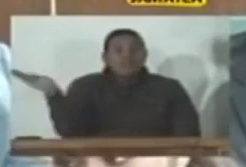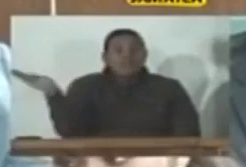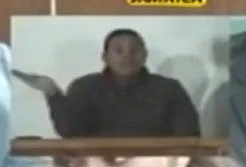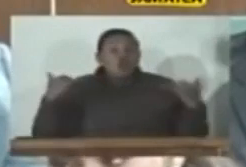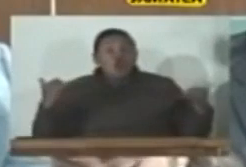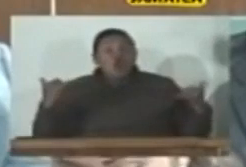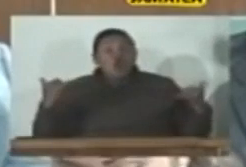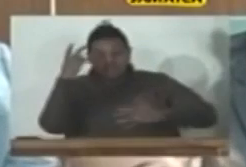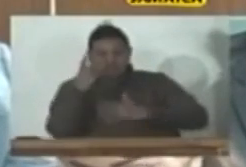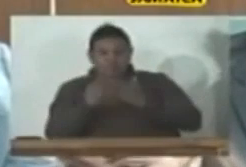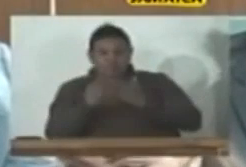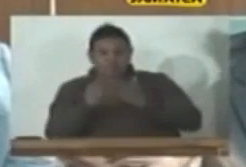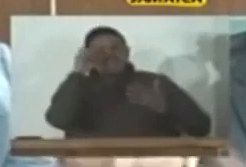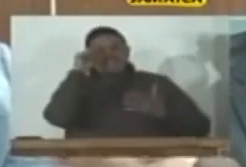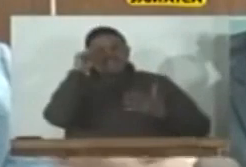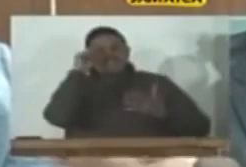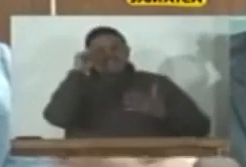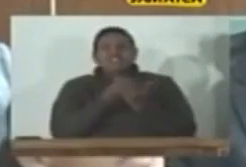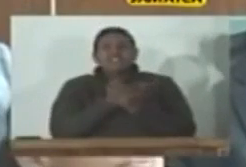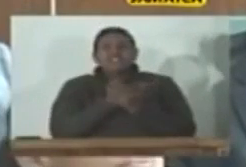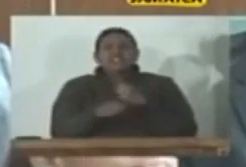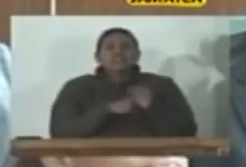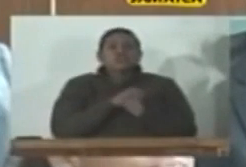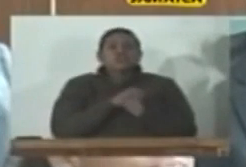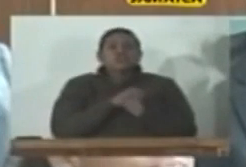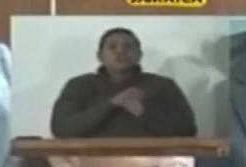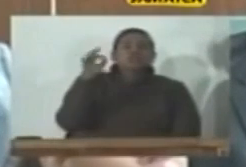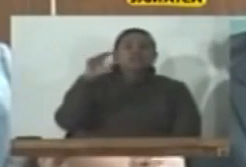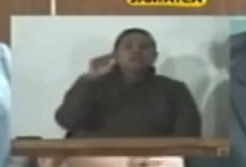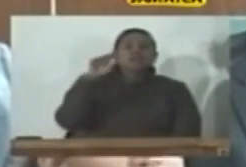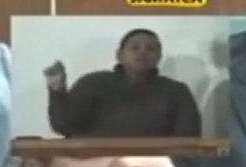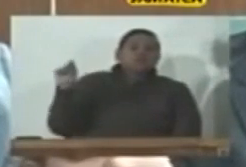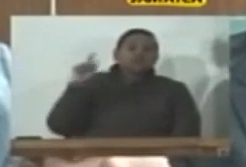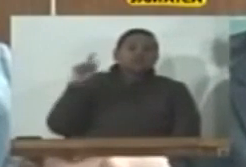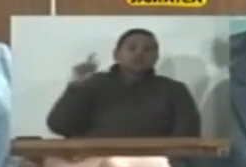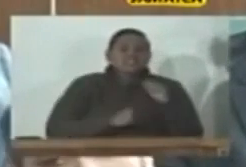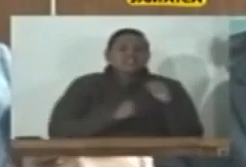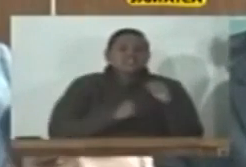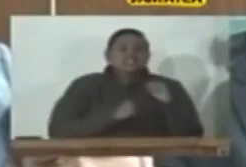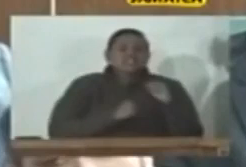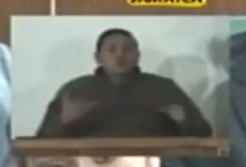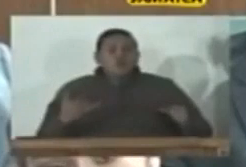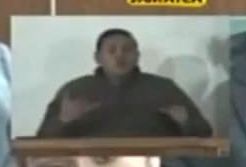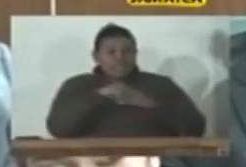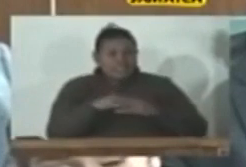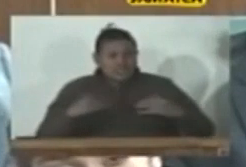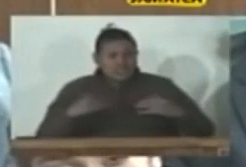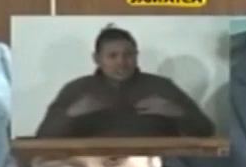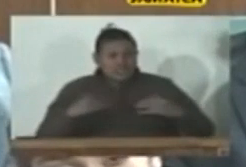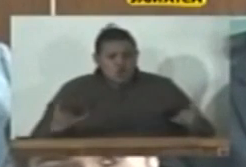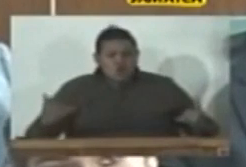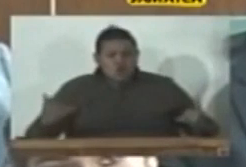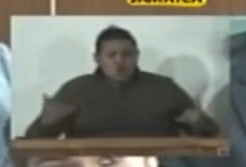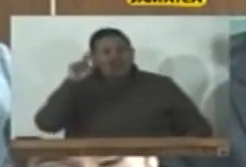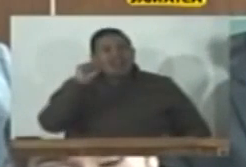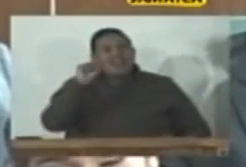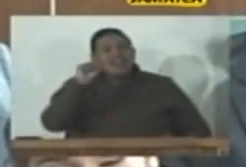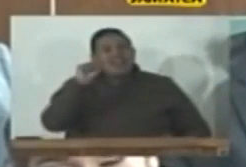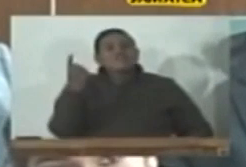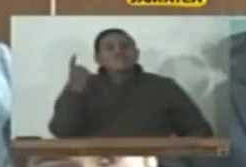year we're embarking on April 1, show the government of Jamaica collecting